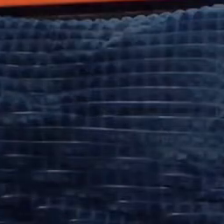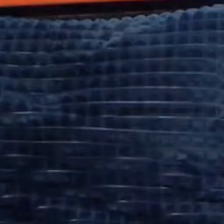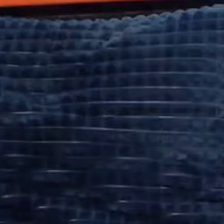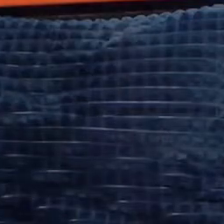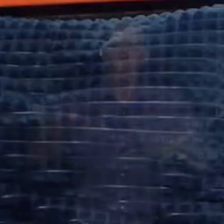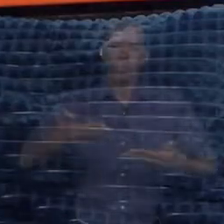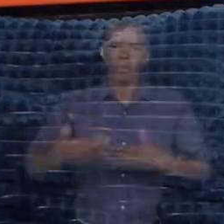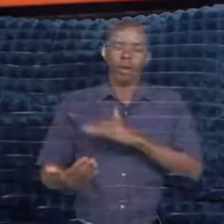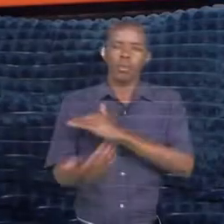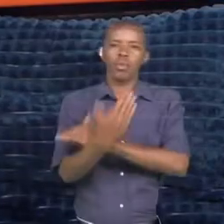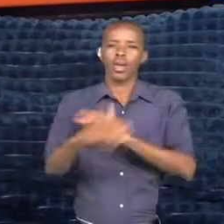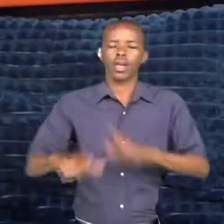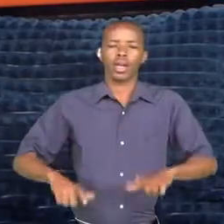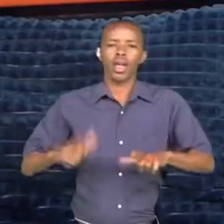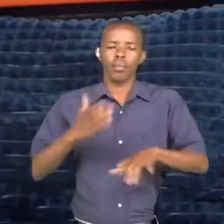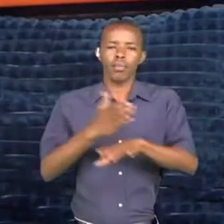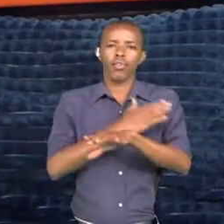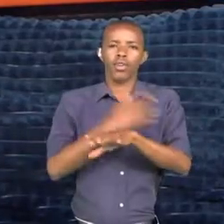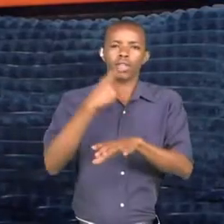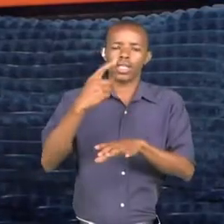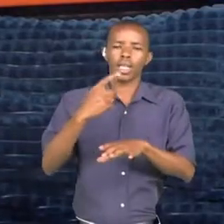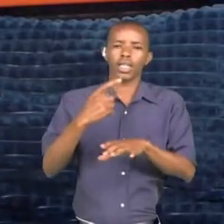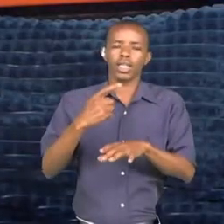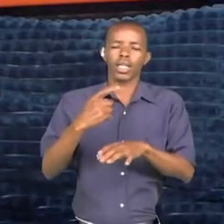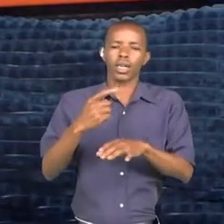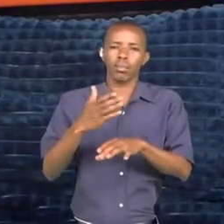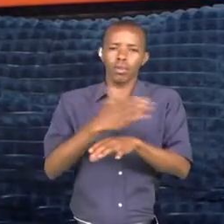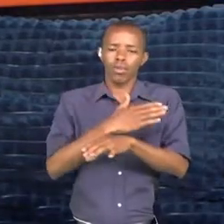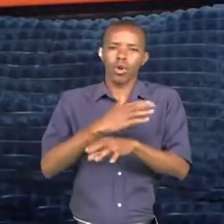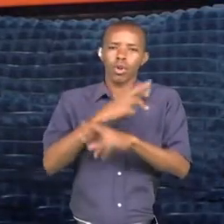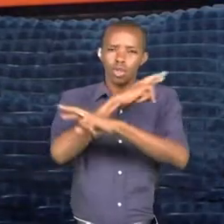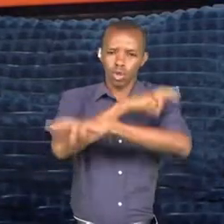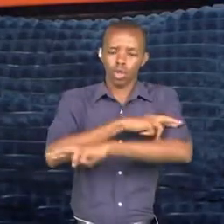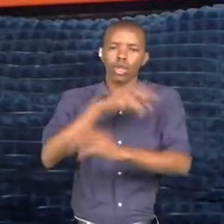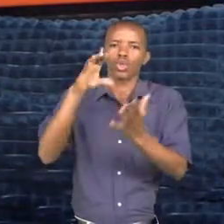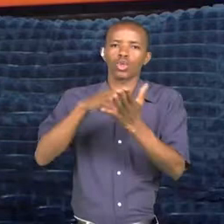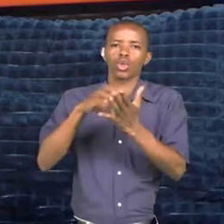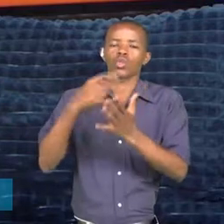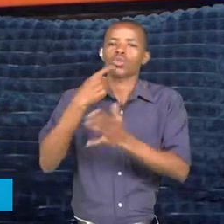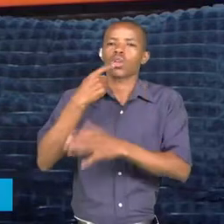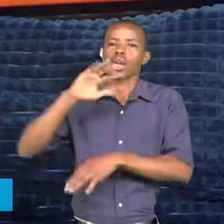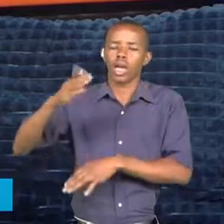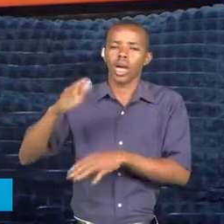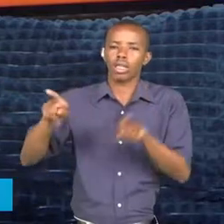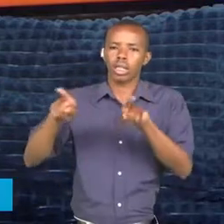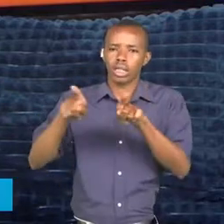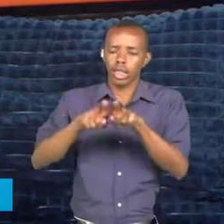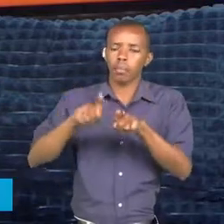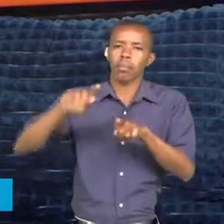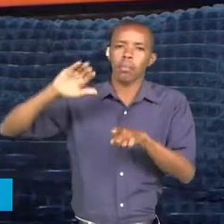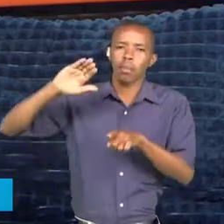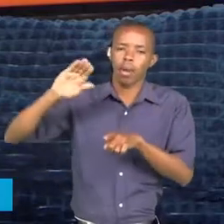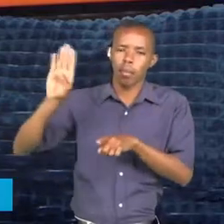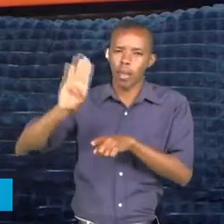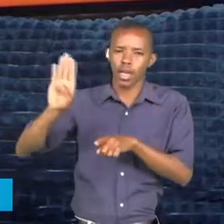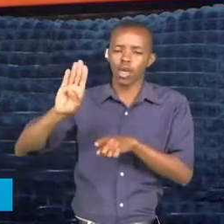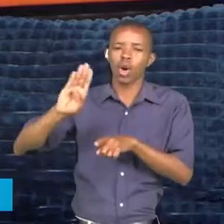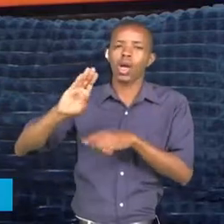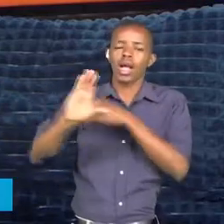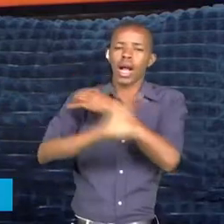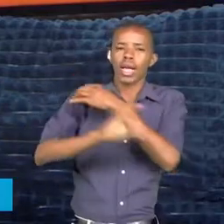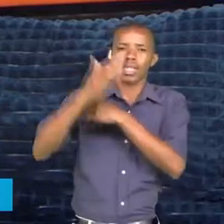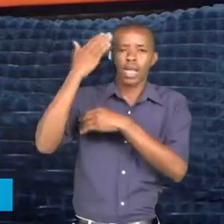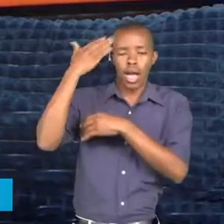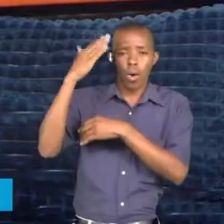Right, welcome back to Morning Love. As I mentioned earlier before we took a break, the situation in Turkana County and Baringo County, as the country is aware that it's